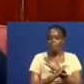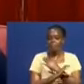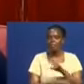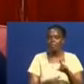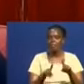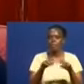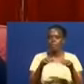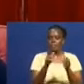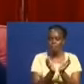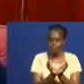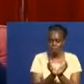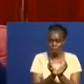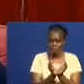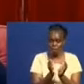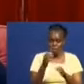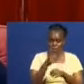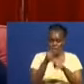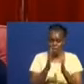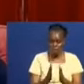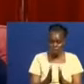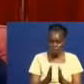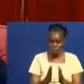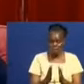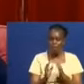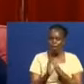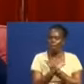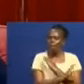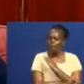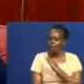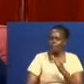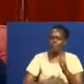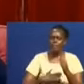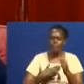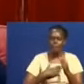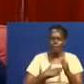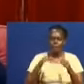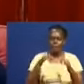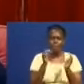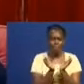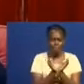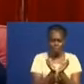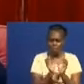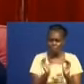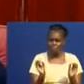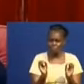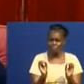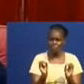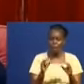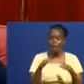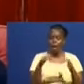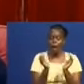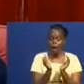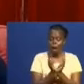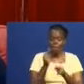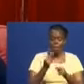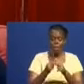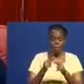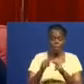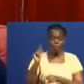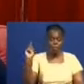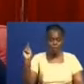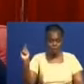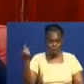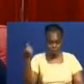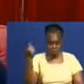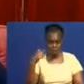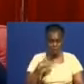with shareholders. Our country is not a company. Our company is Kenya, which is a state.